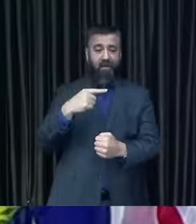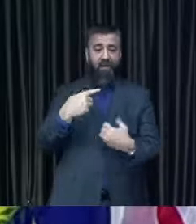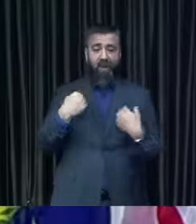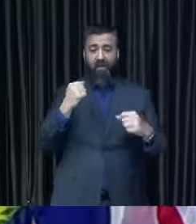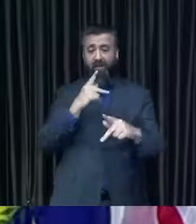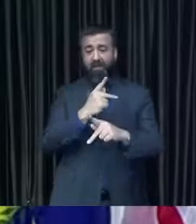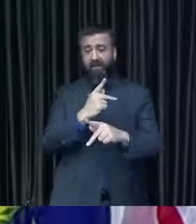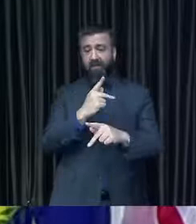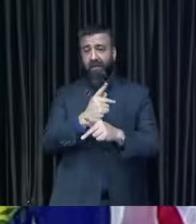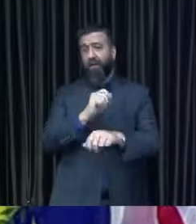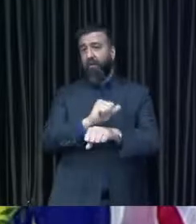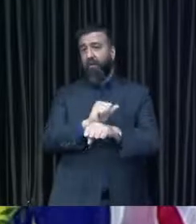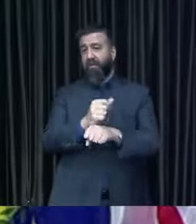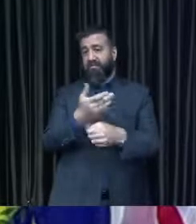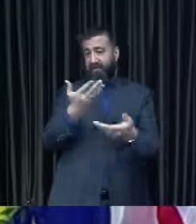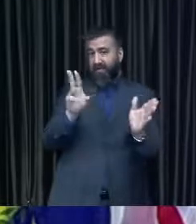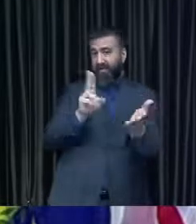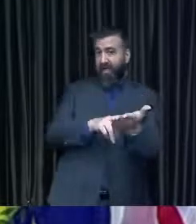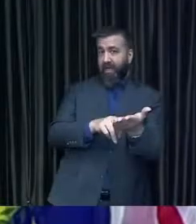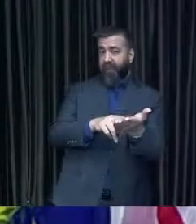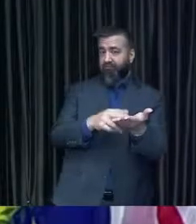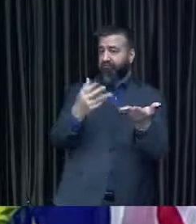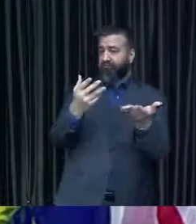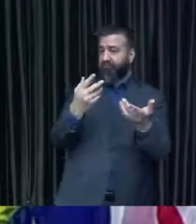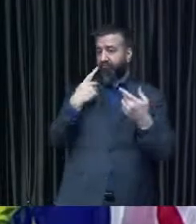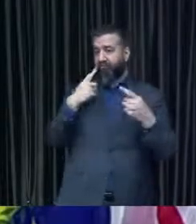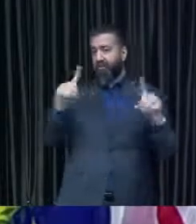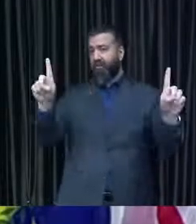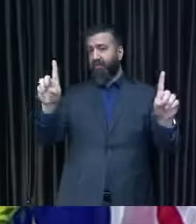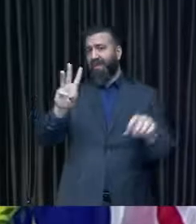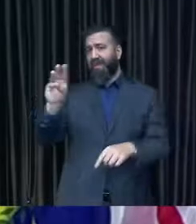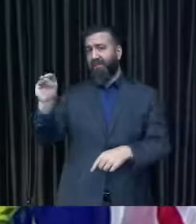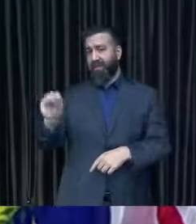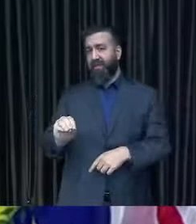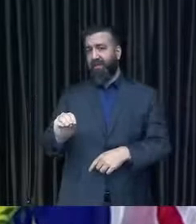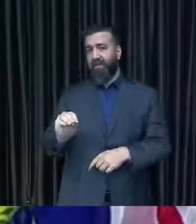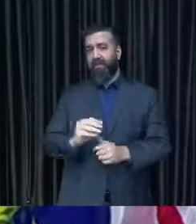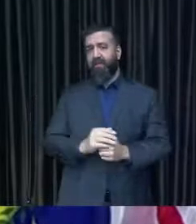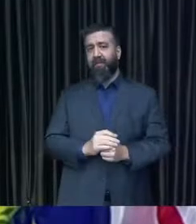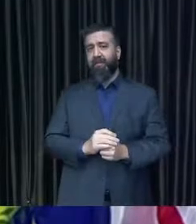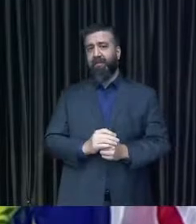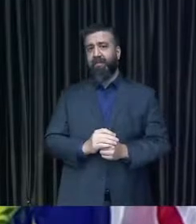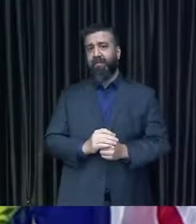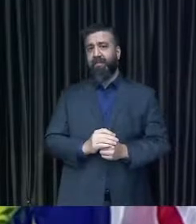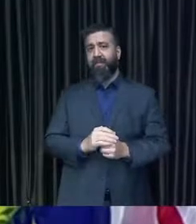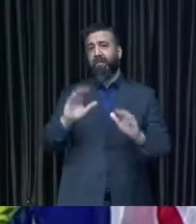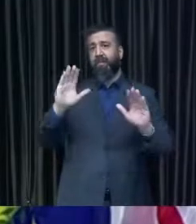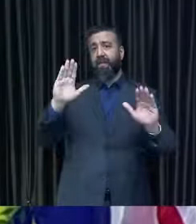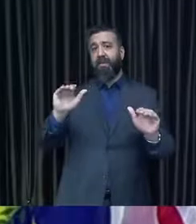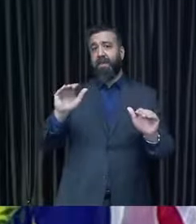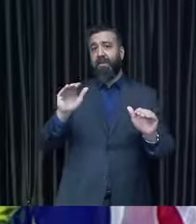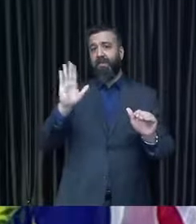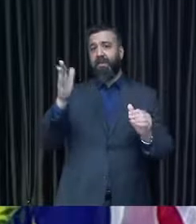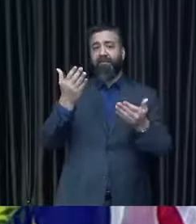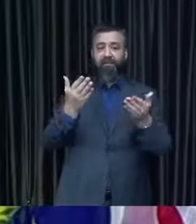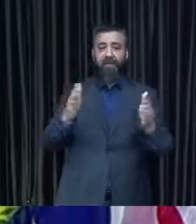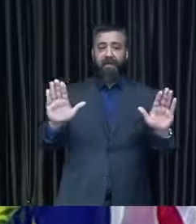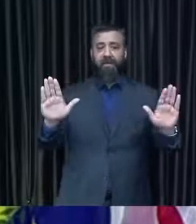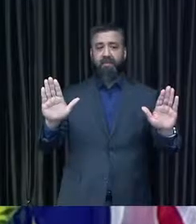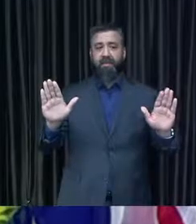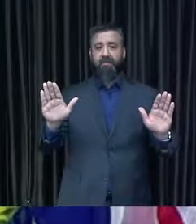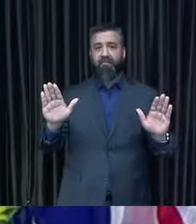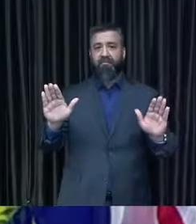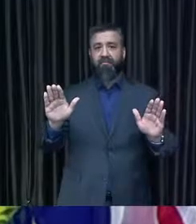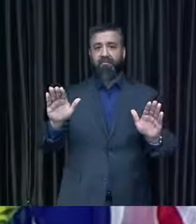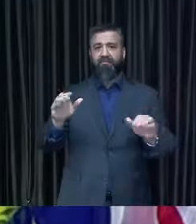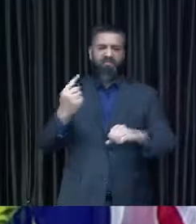who signed up for it. We vaccinated 60% of them, and we expect to get through the rest of them in